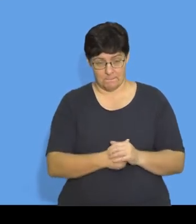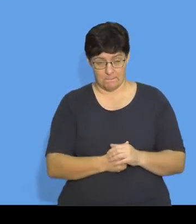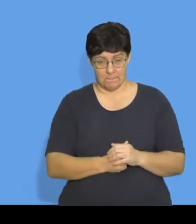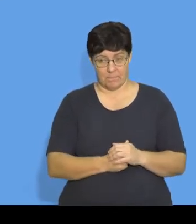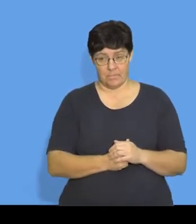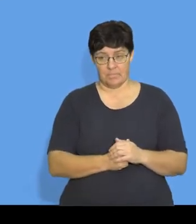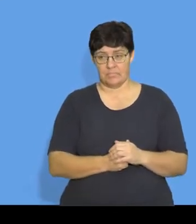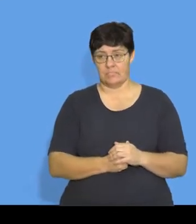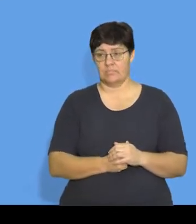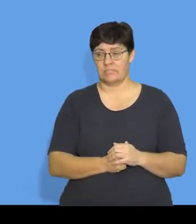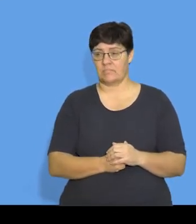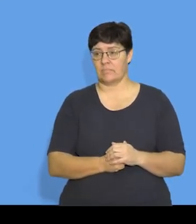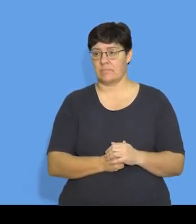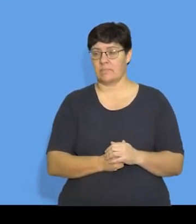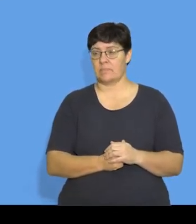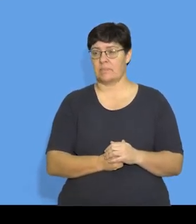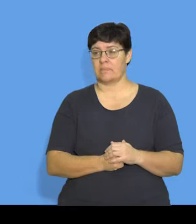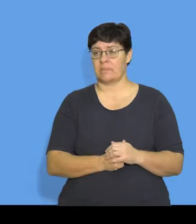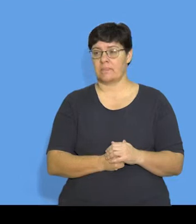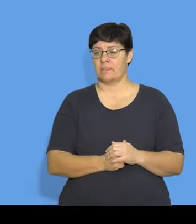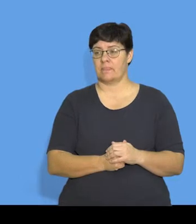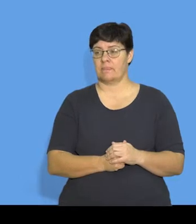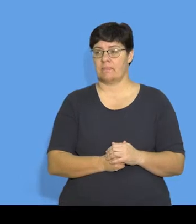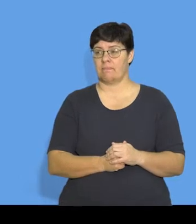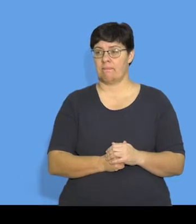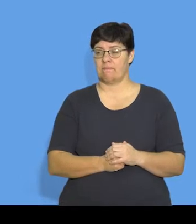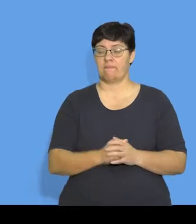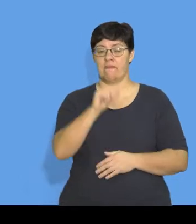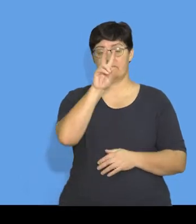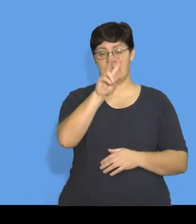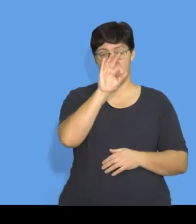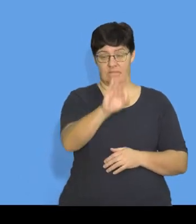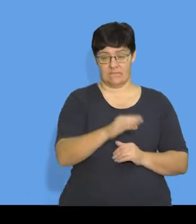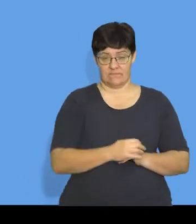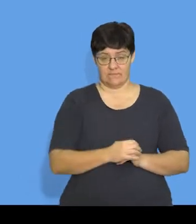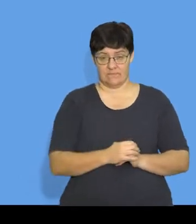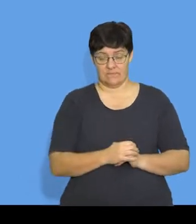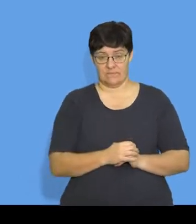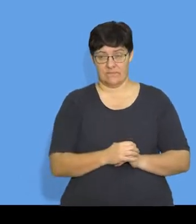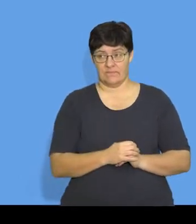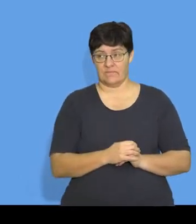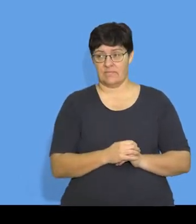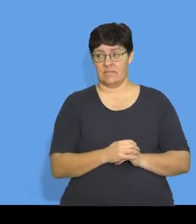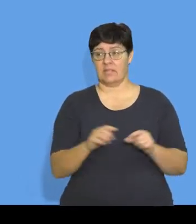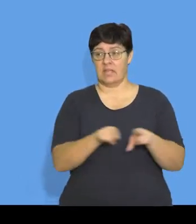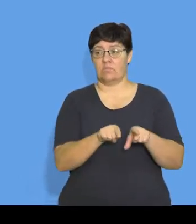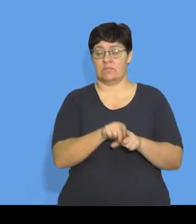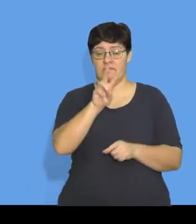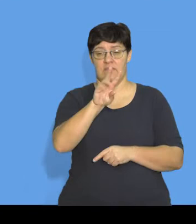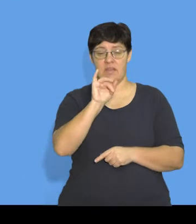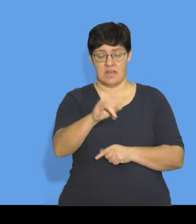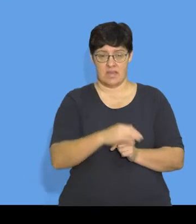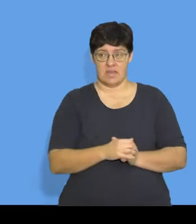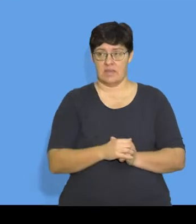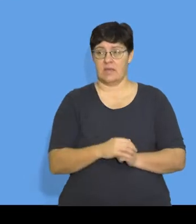we're just going to do it over here quickly, where we go VF equals VI plus A